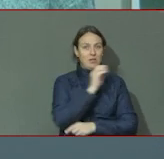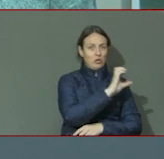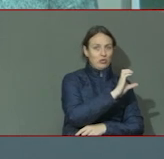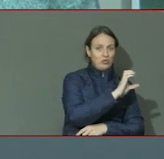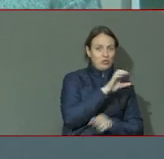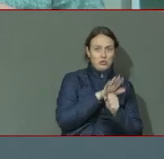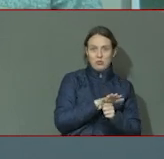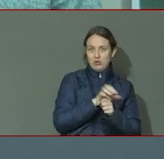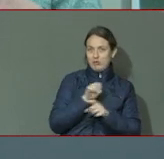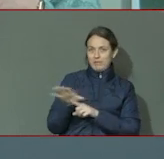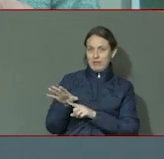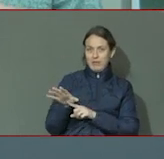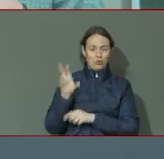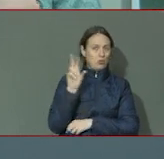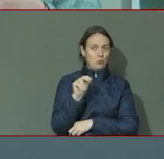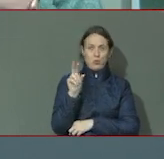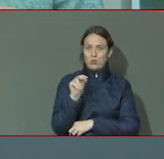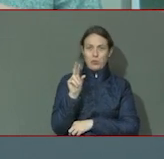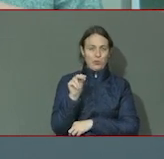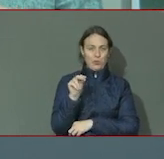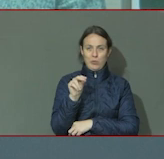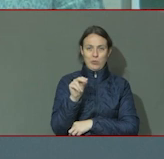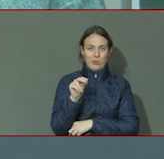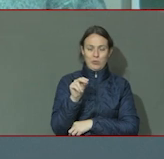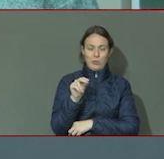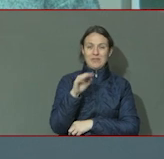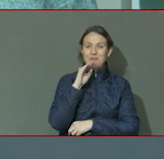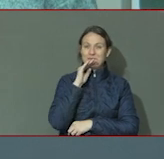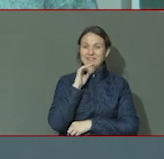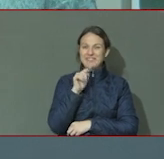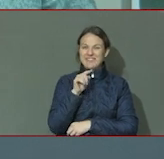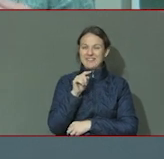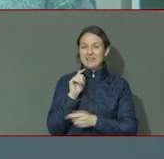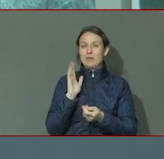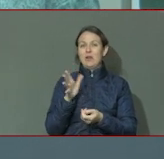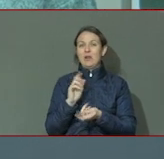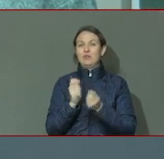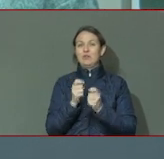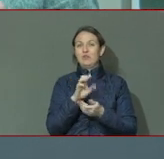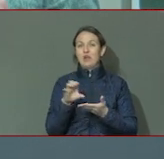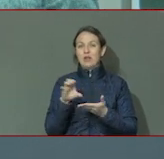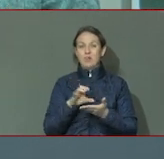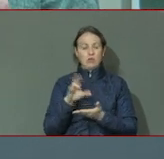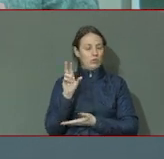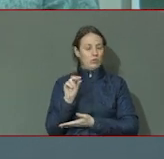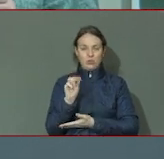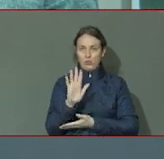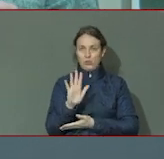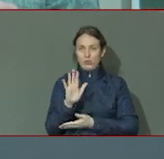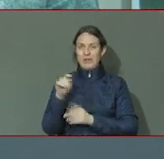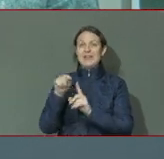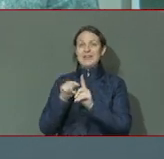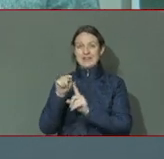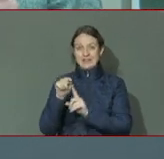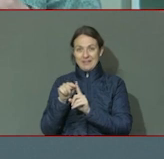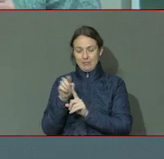not pressure, because then the changes that you make cancel each other out, so that doesn't affect. So the only thing